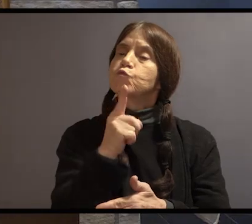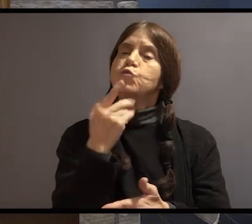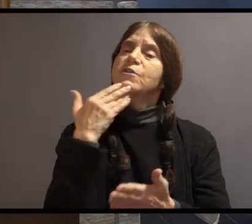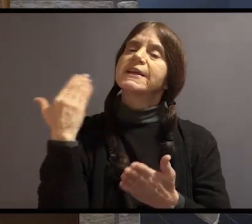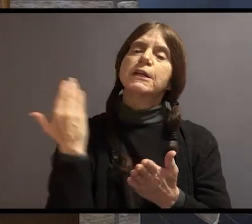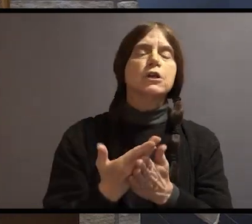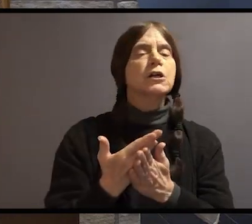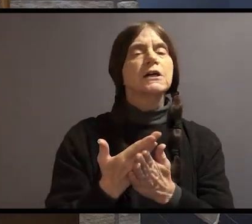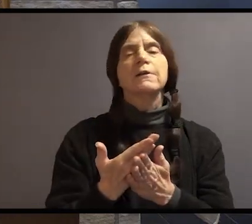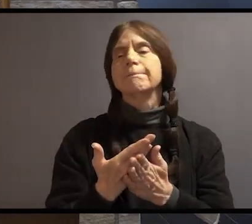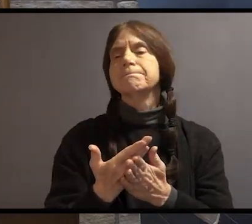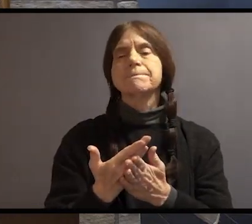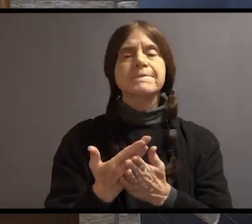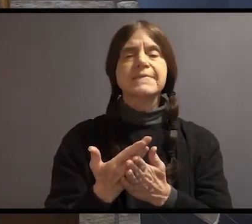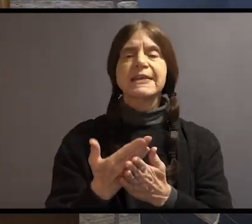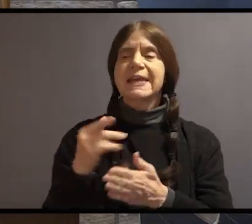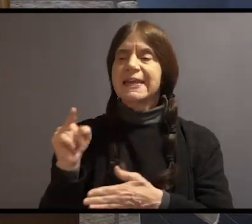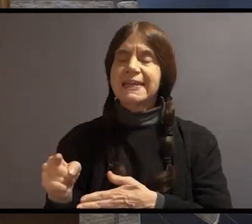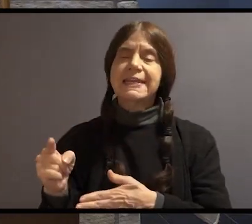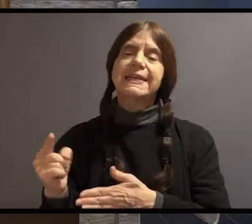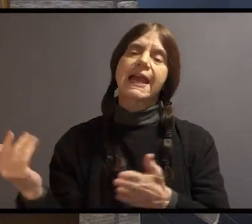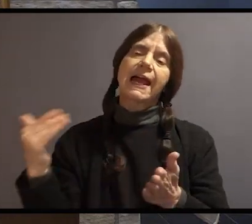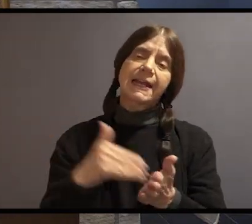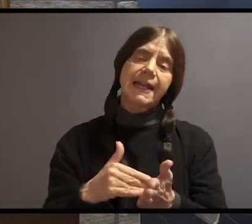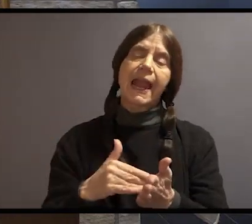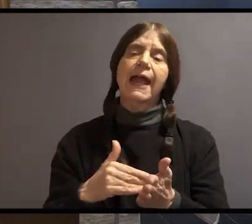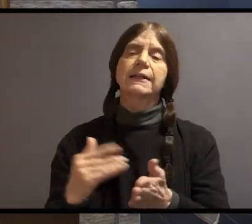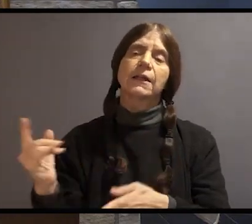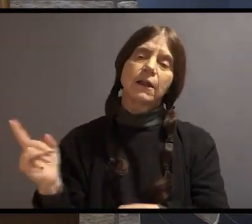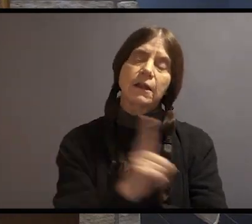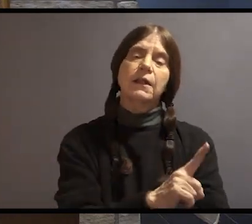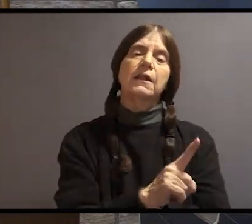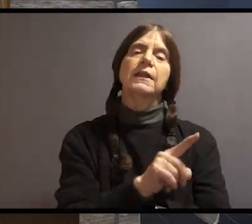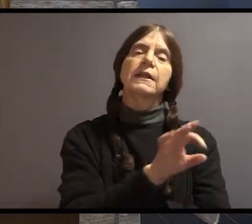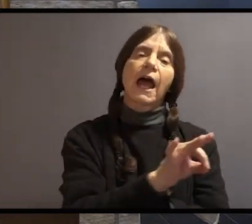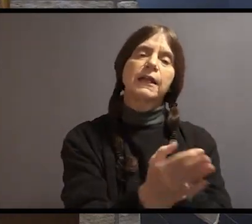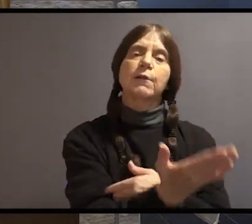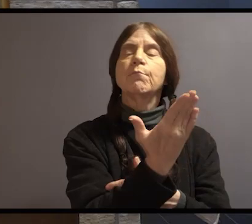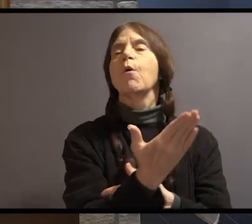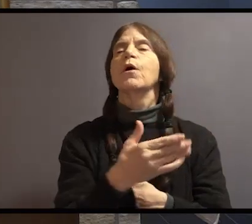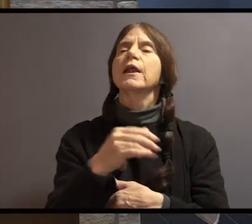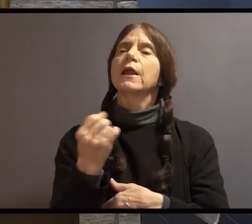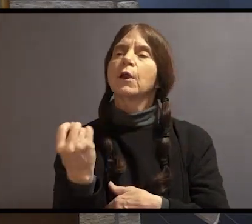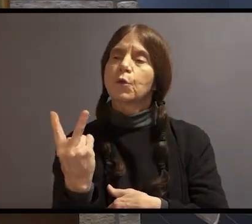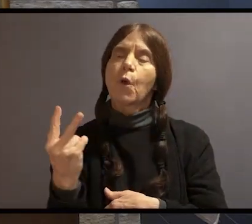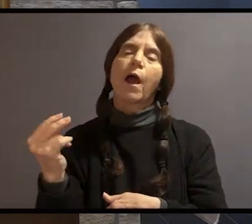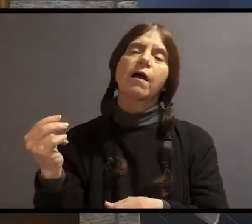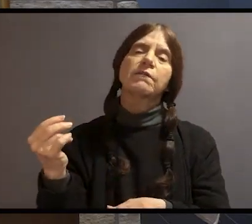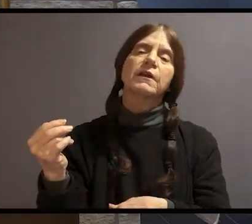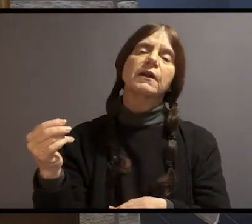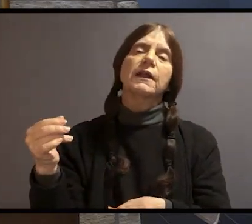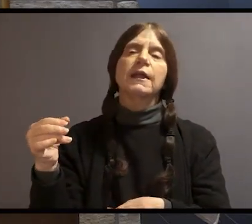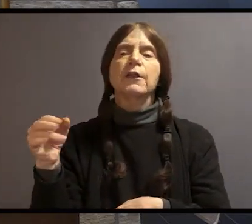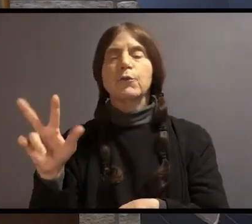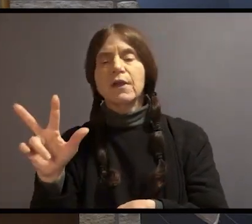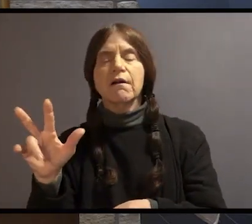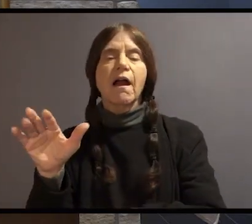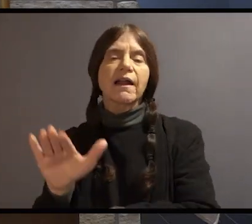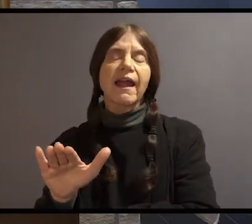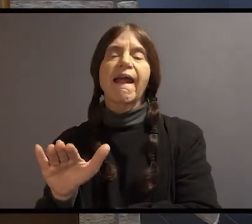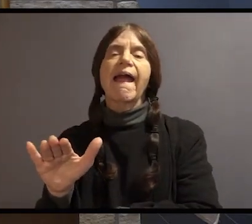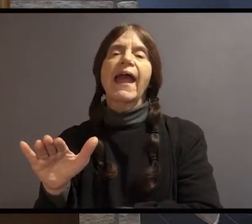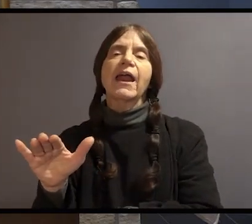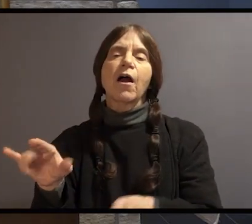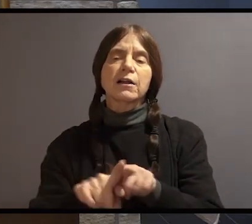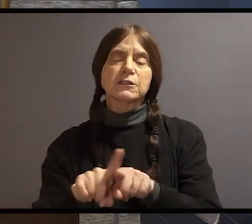He is so good that he went out again and again at the third hour, the sixth hour, the ninth hour, even the 11th